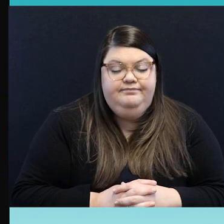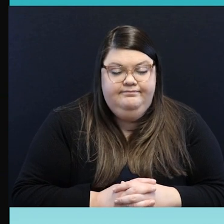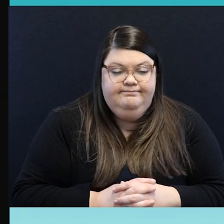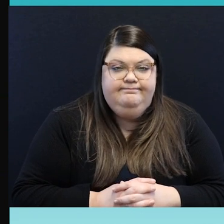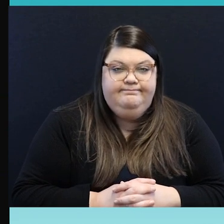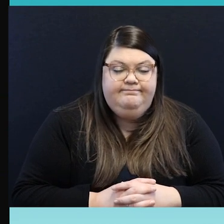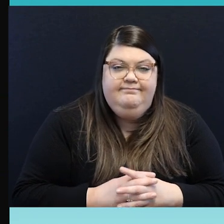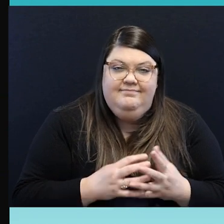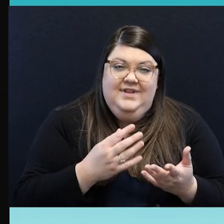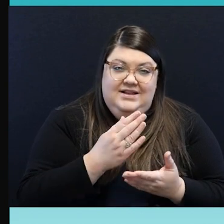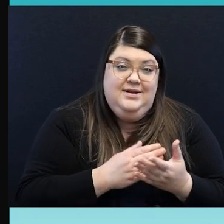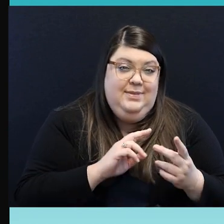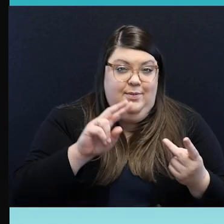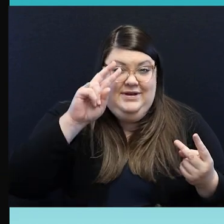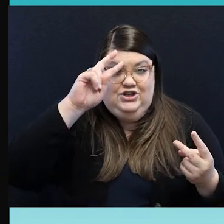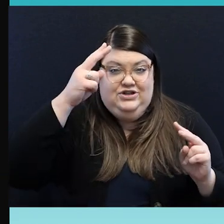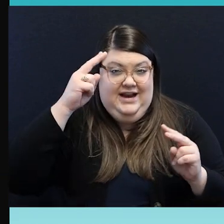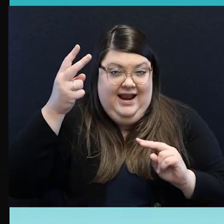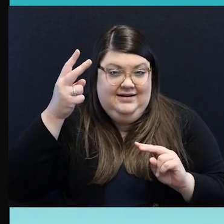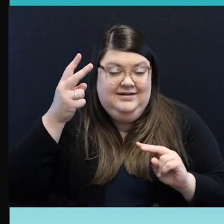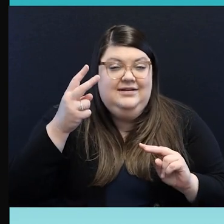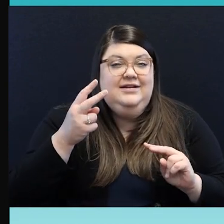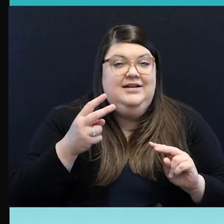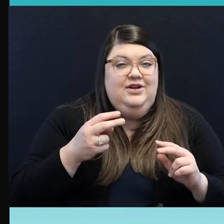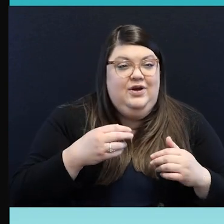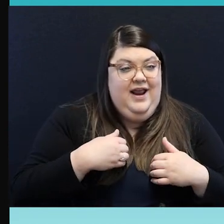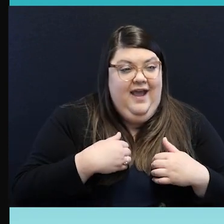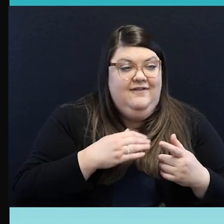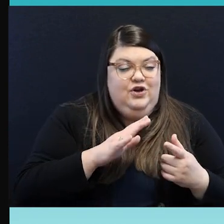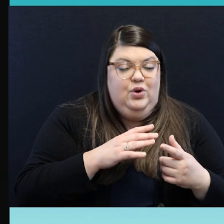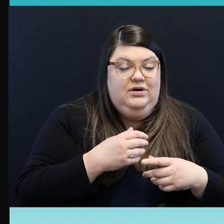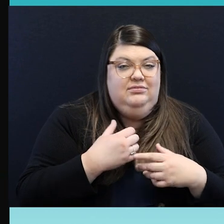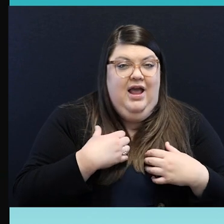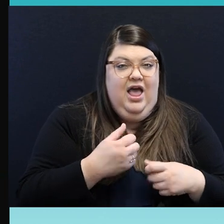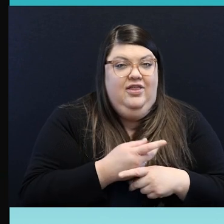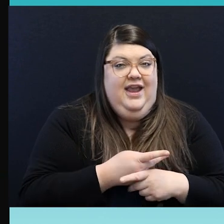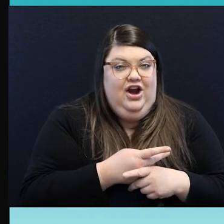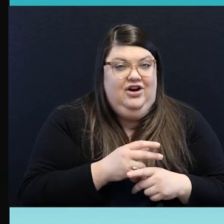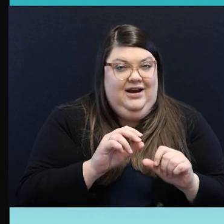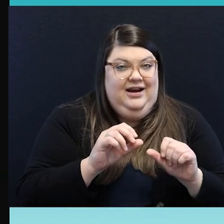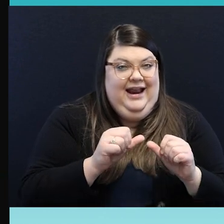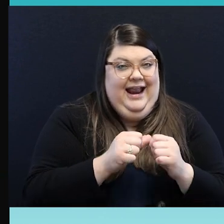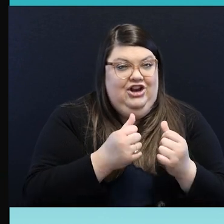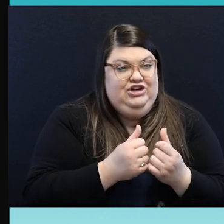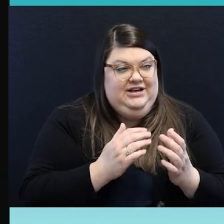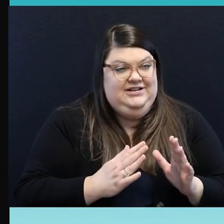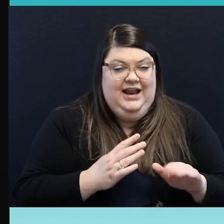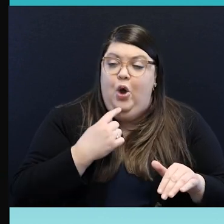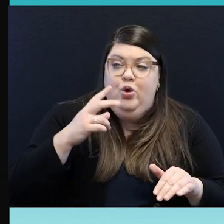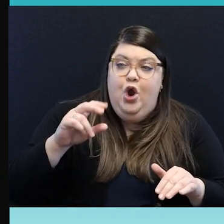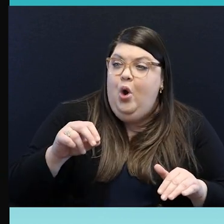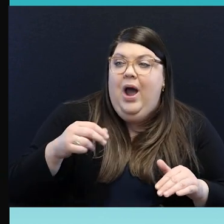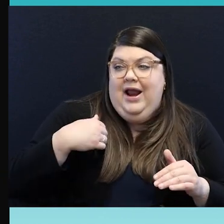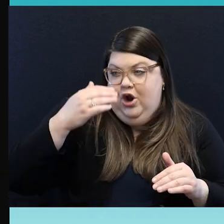can have your healthcare agent kind of tell the person, no, she doesn't want this, but they can't follow